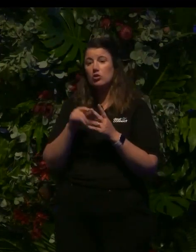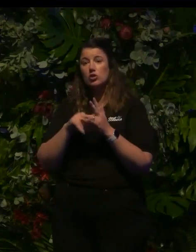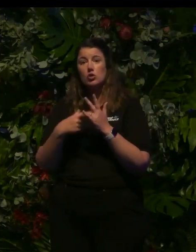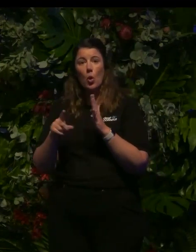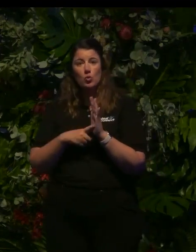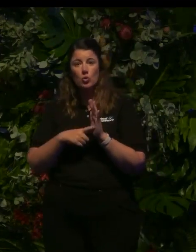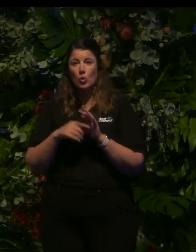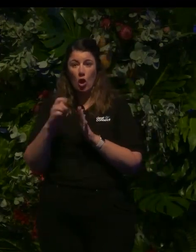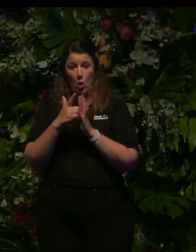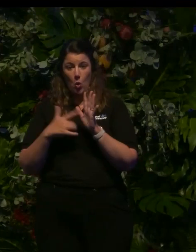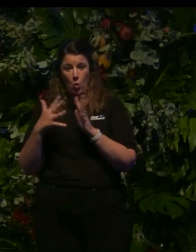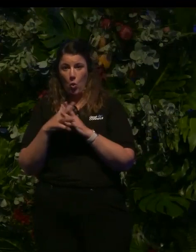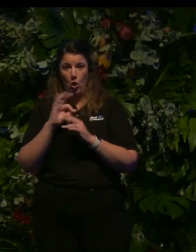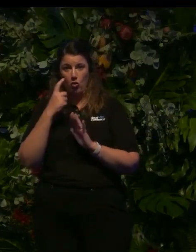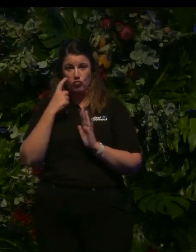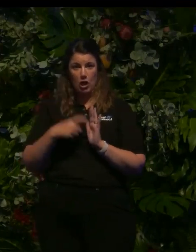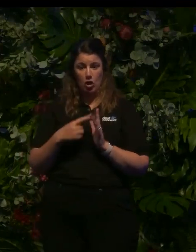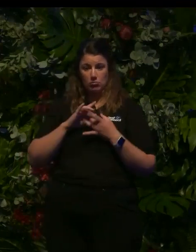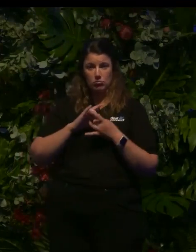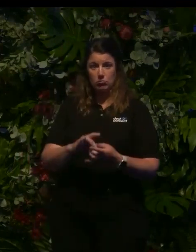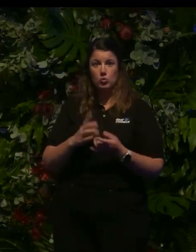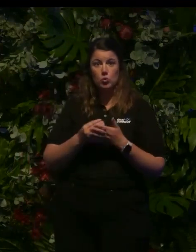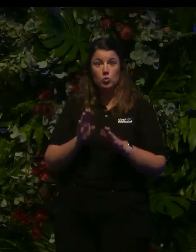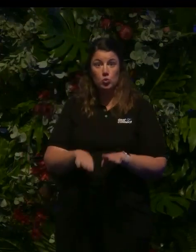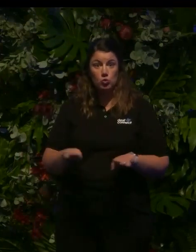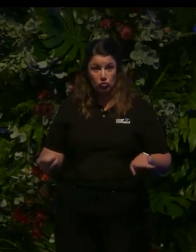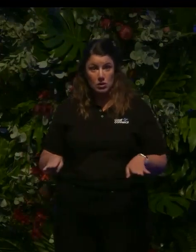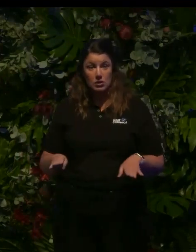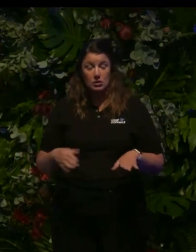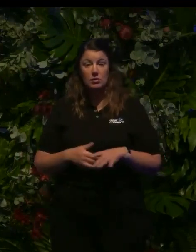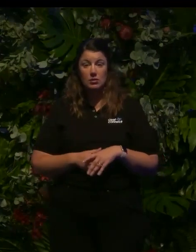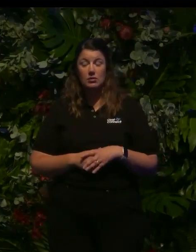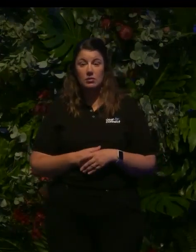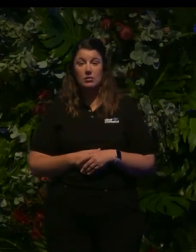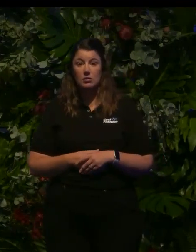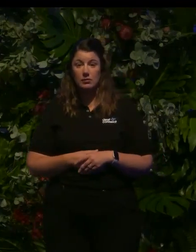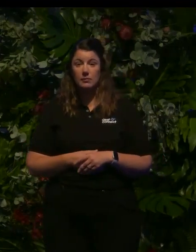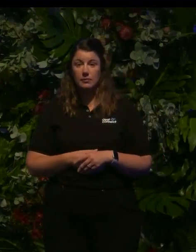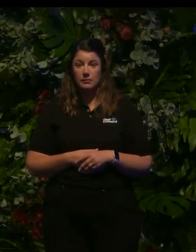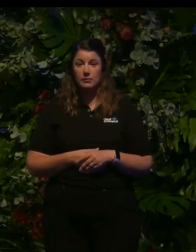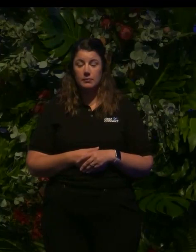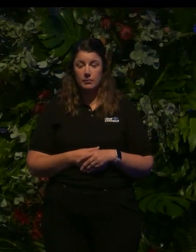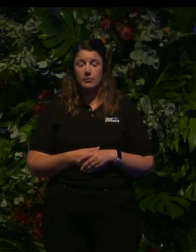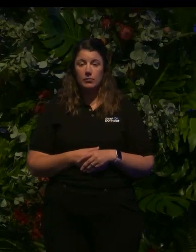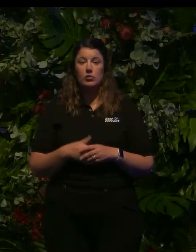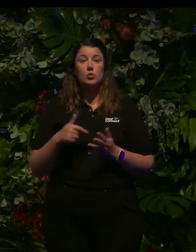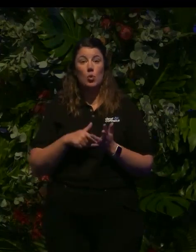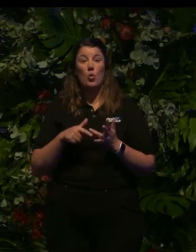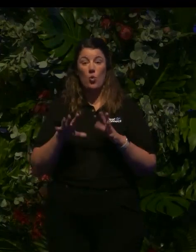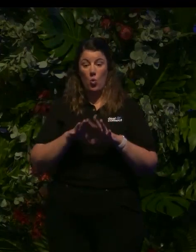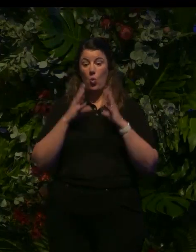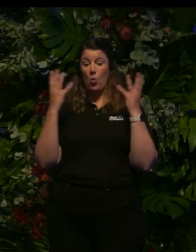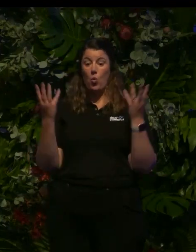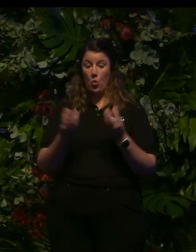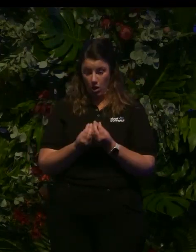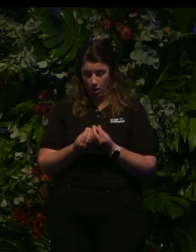legally recognized to your children. We do as well split. So all these